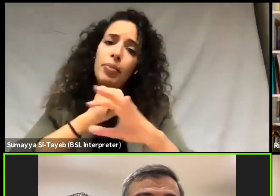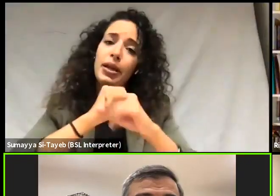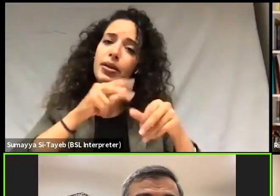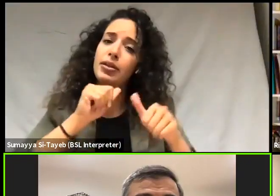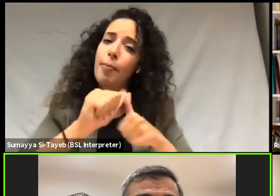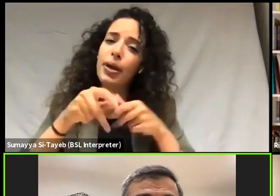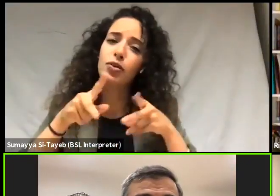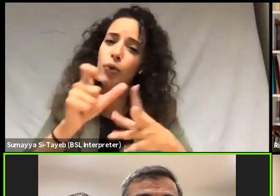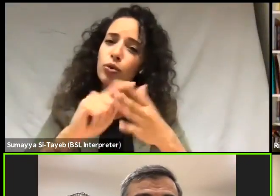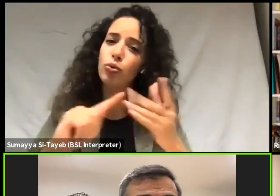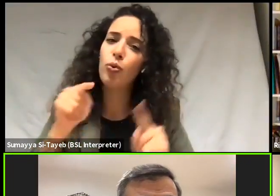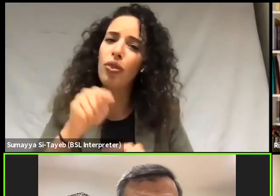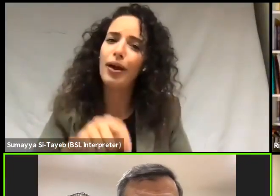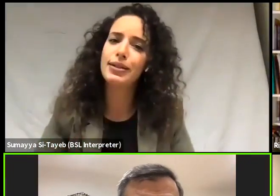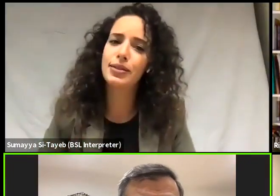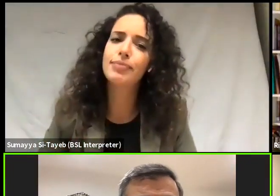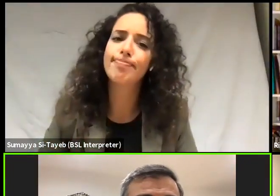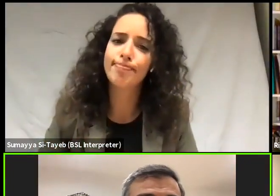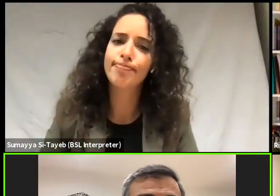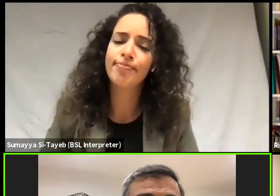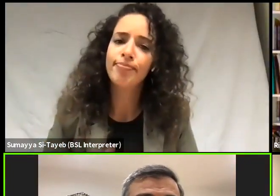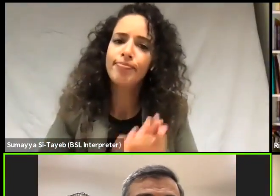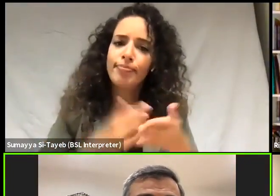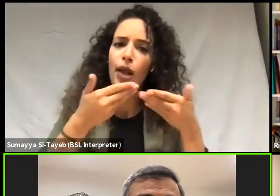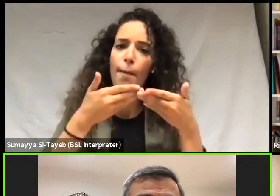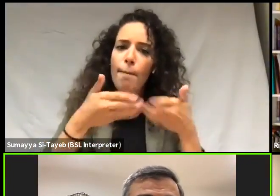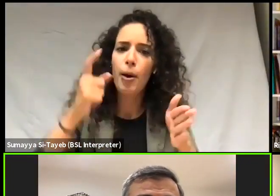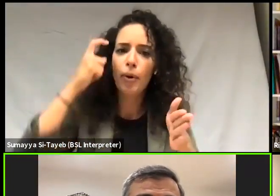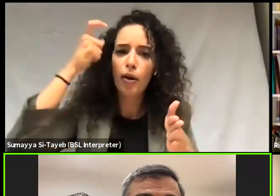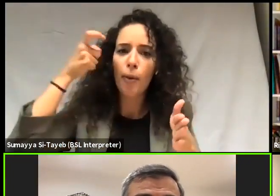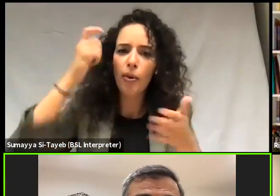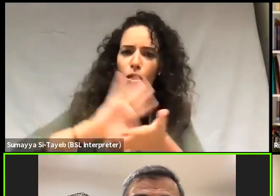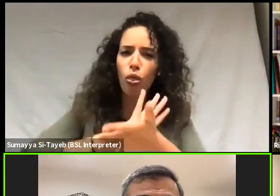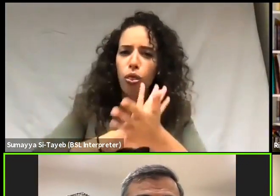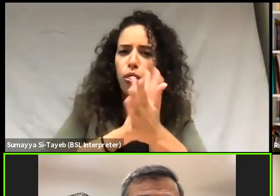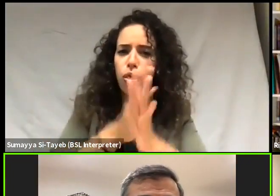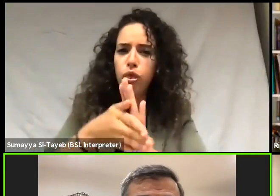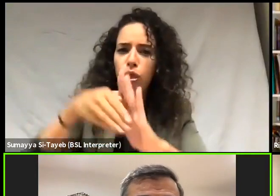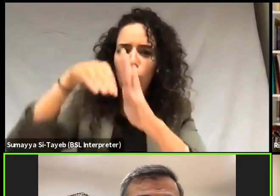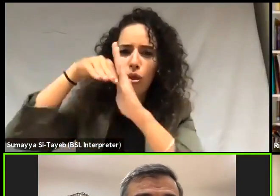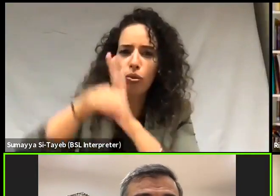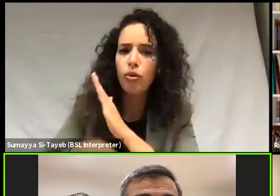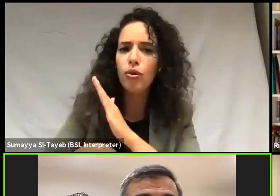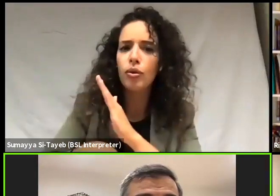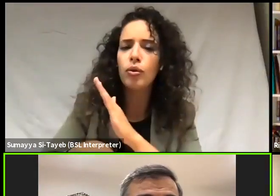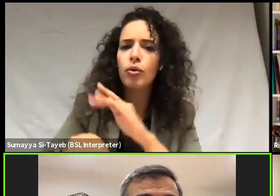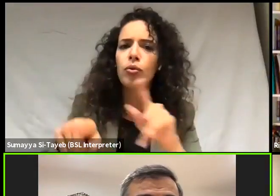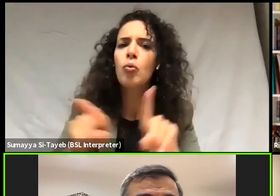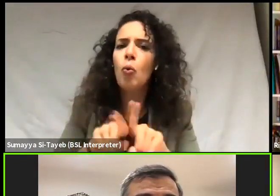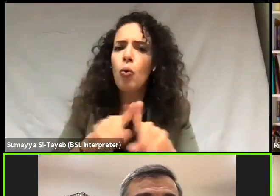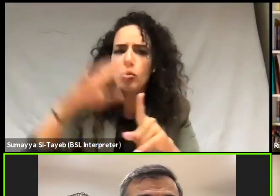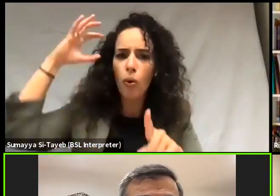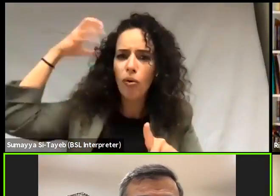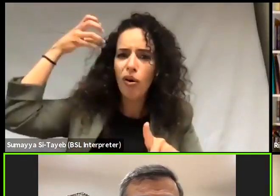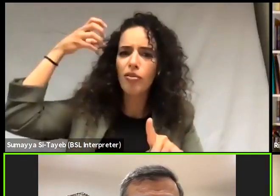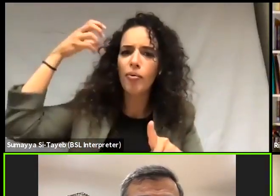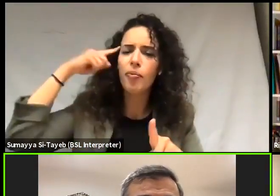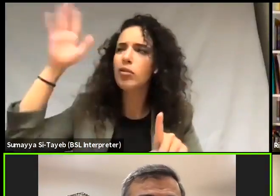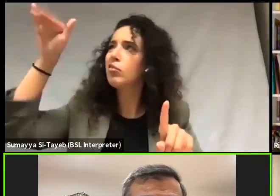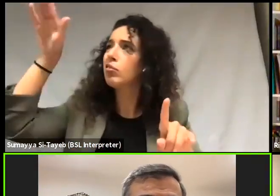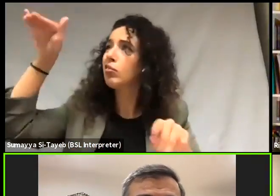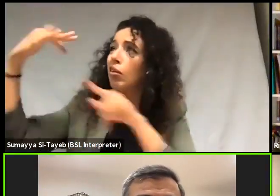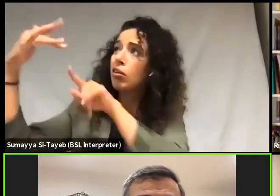of the public and also the establishment. We see how many